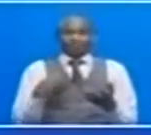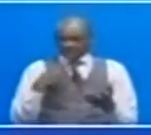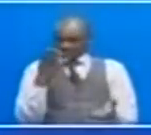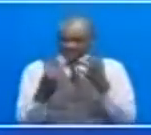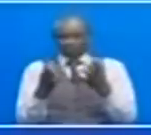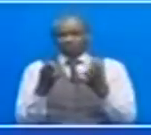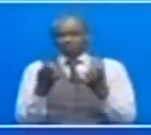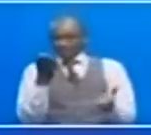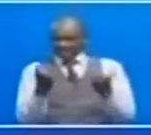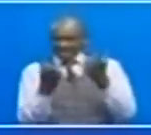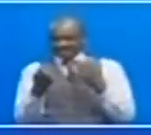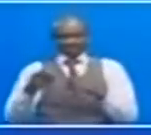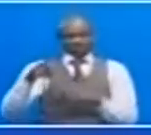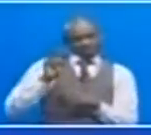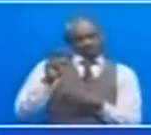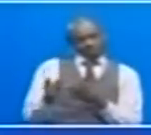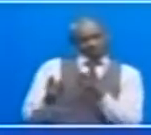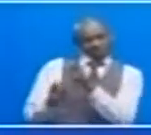managed to balance the basket of